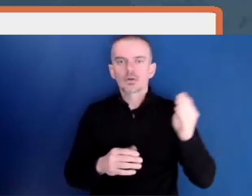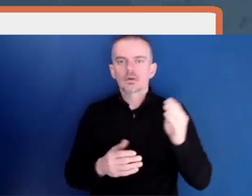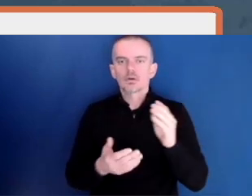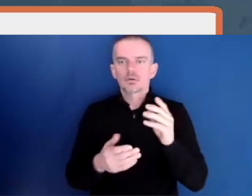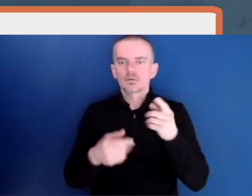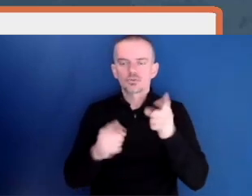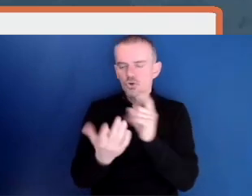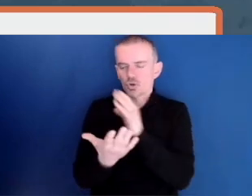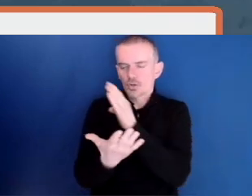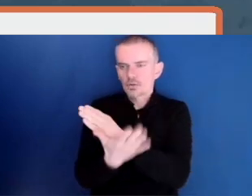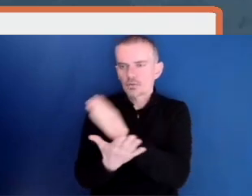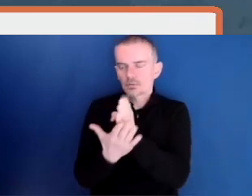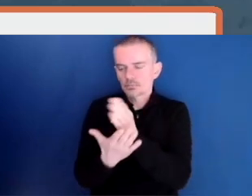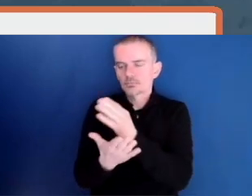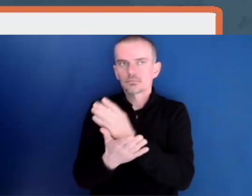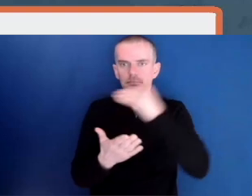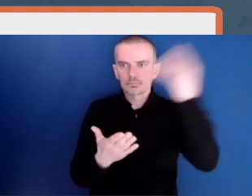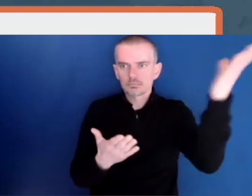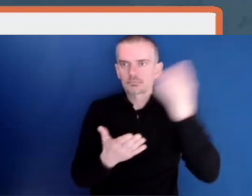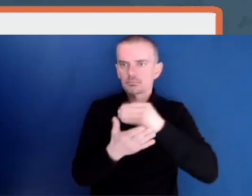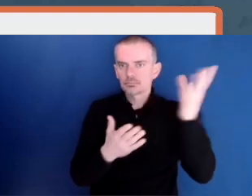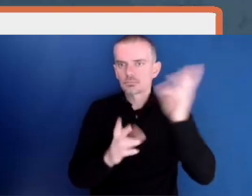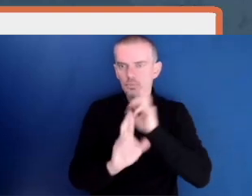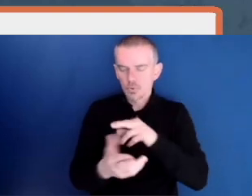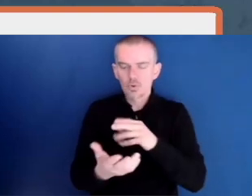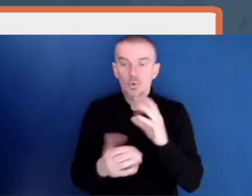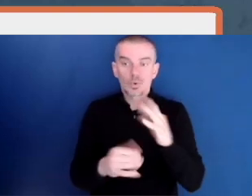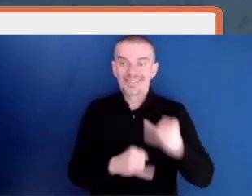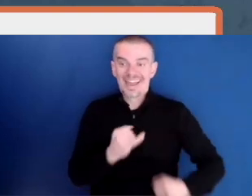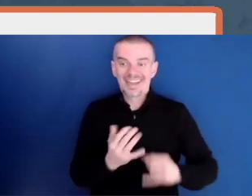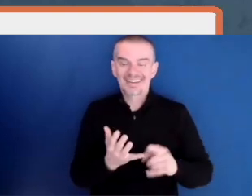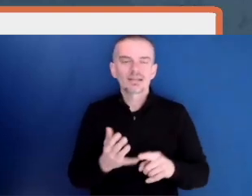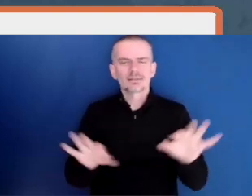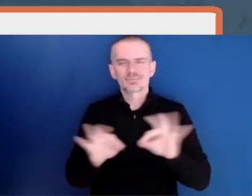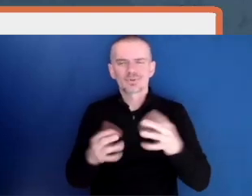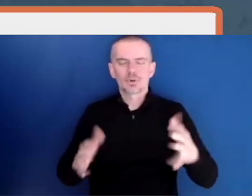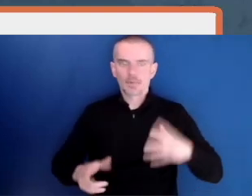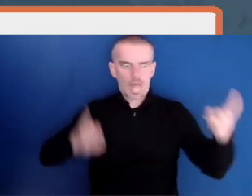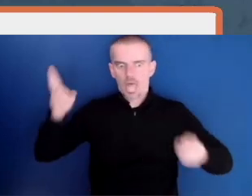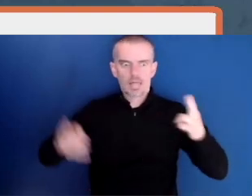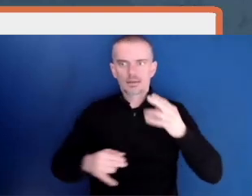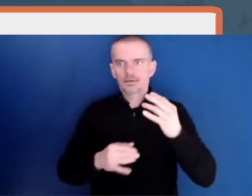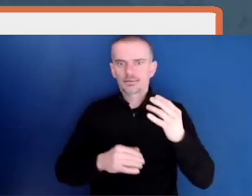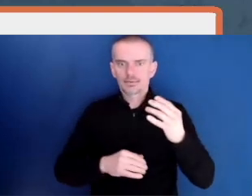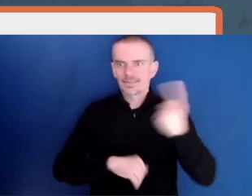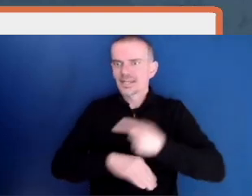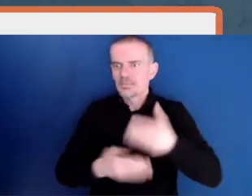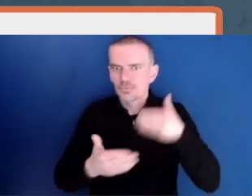or at the very end, that you aren't scrambling the day before it's due to gather all the information you